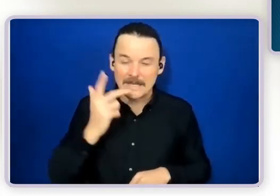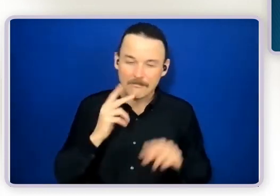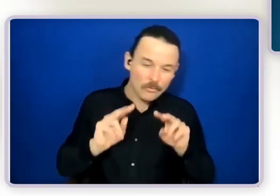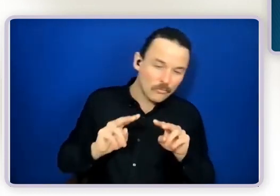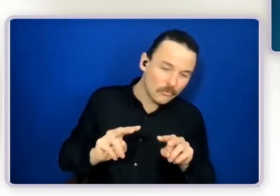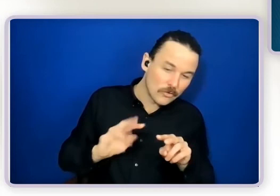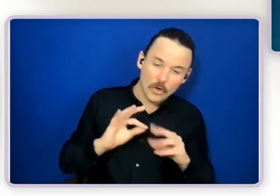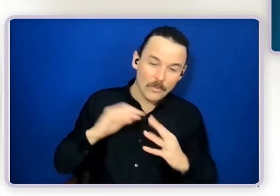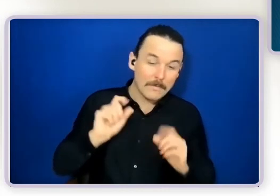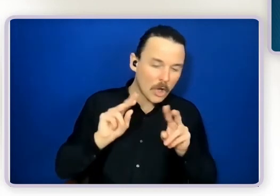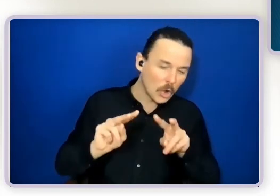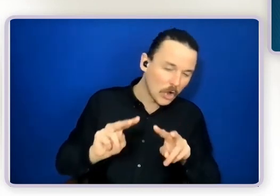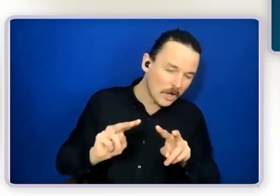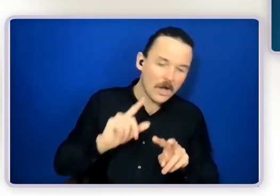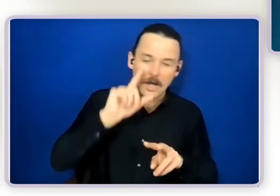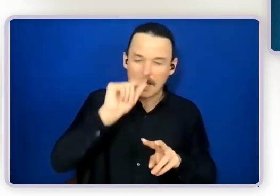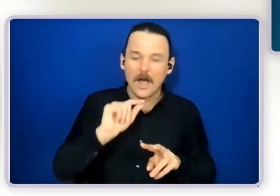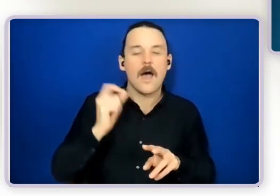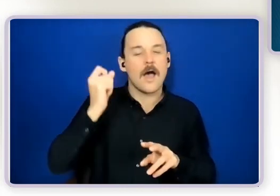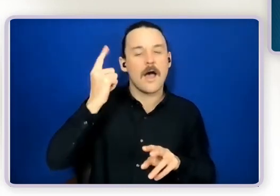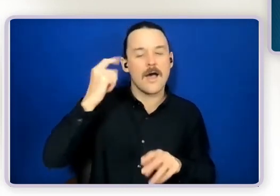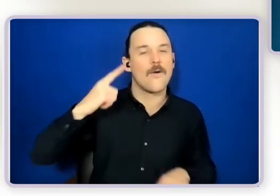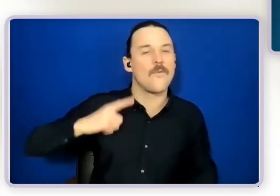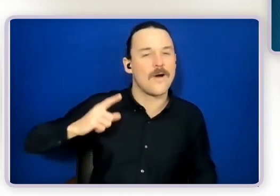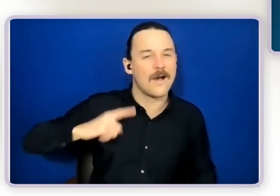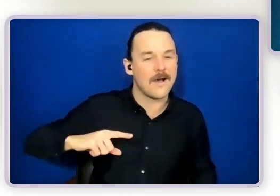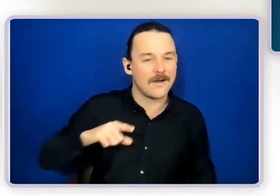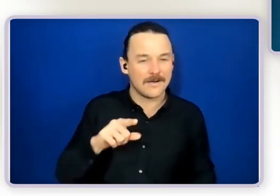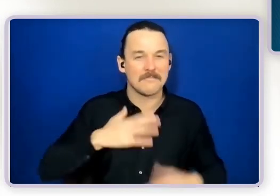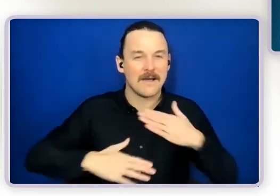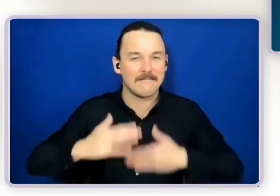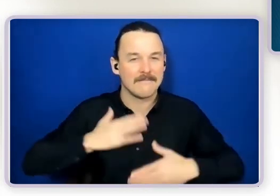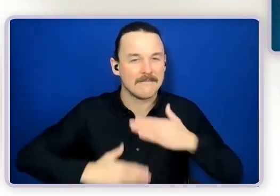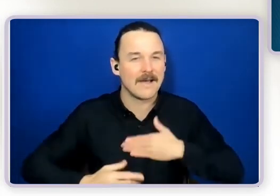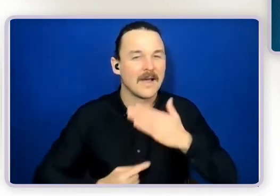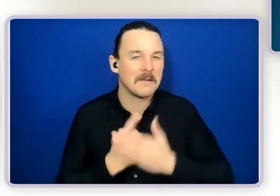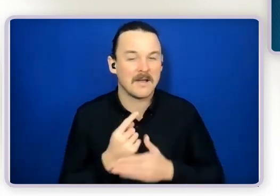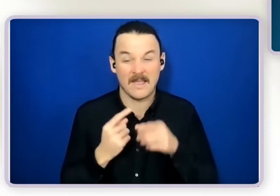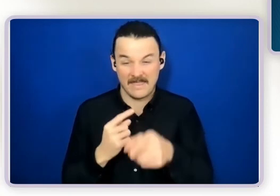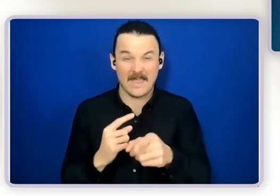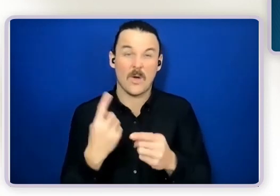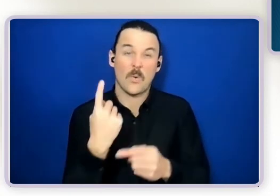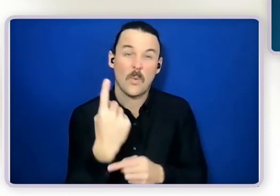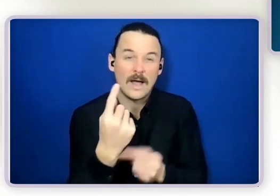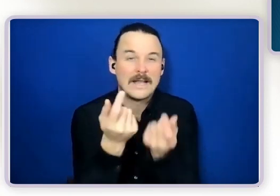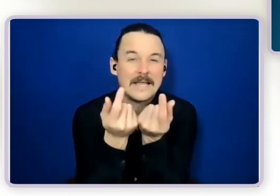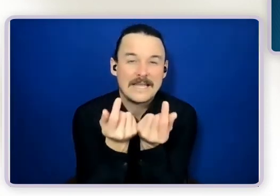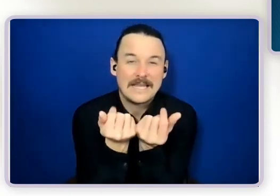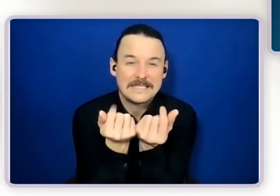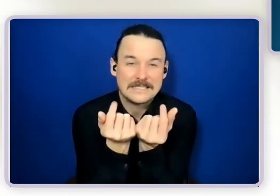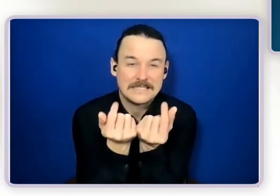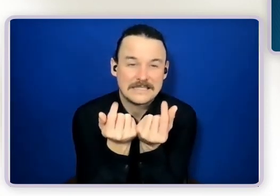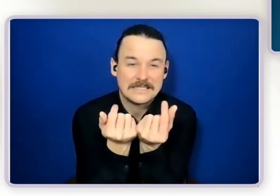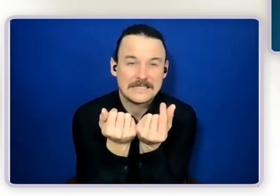do a bit of digging into his circumstances. So again, that could be an easy, well, it's not